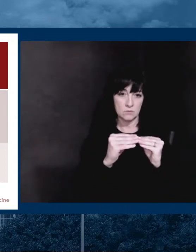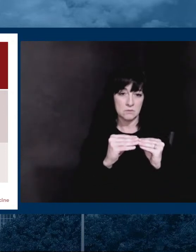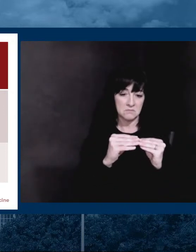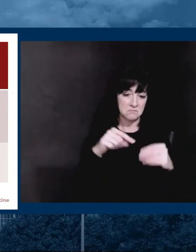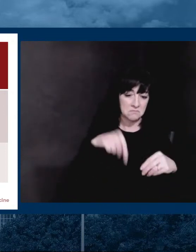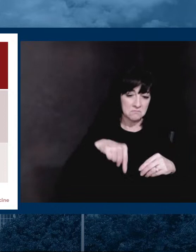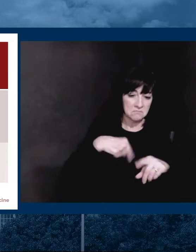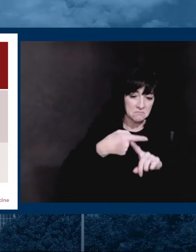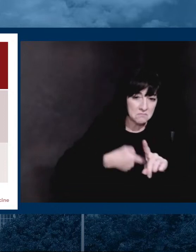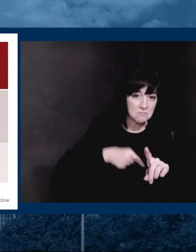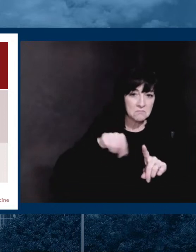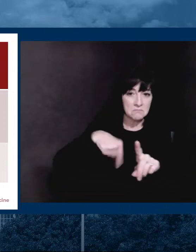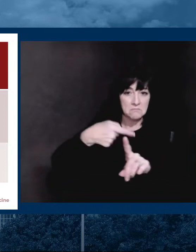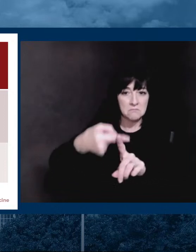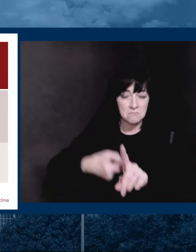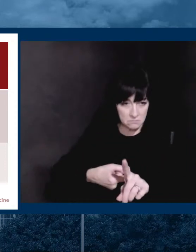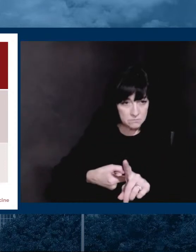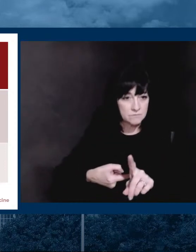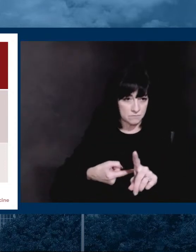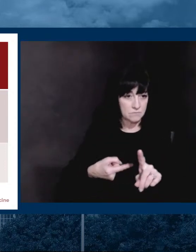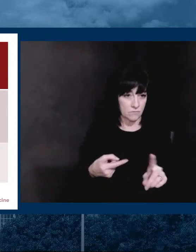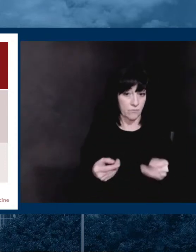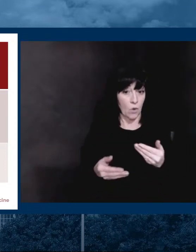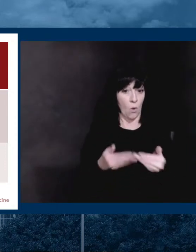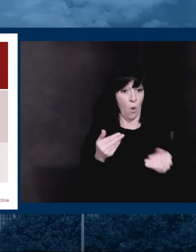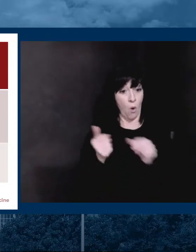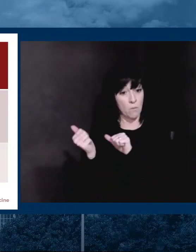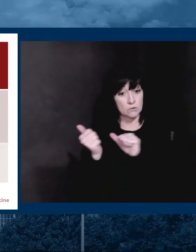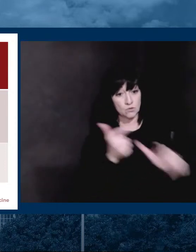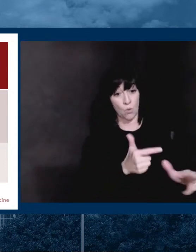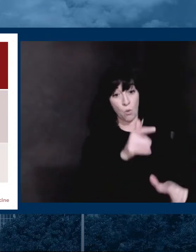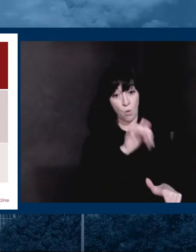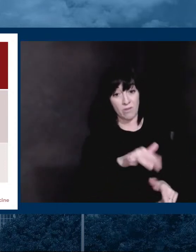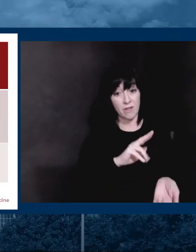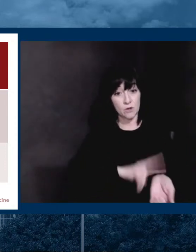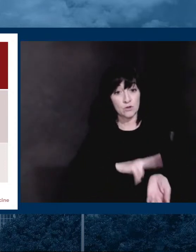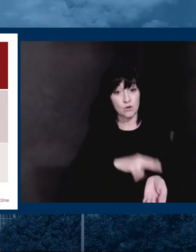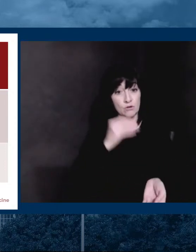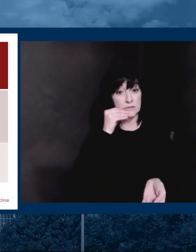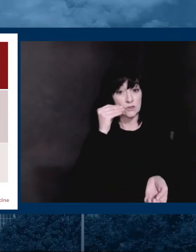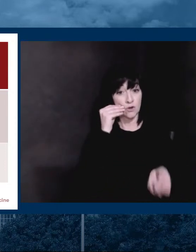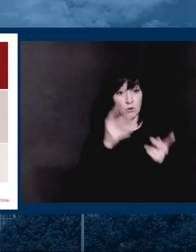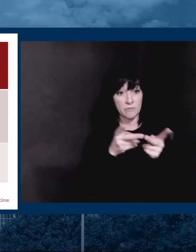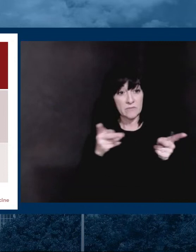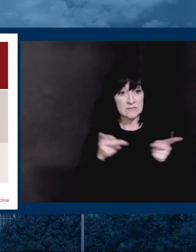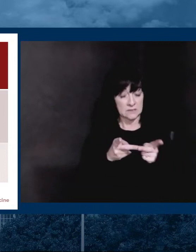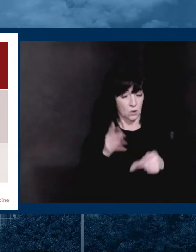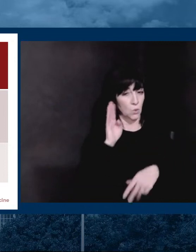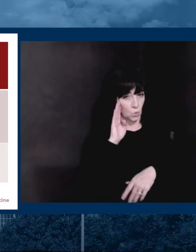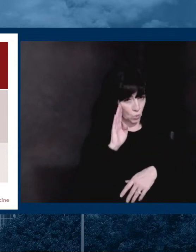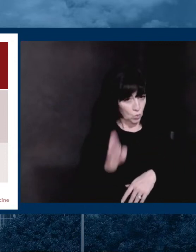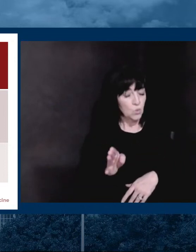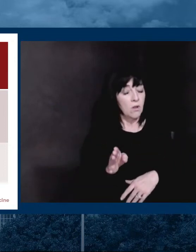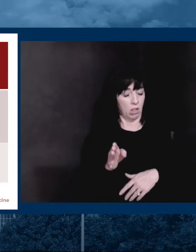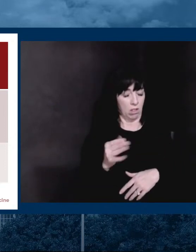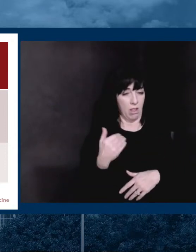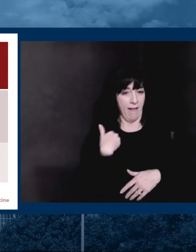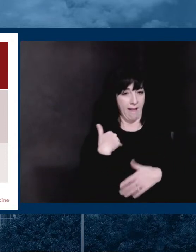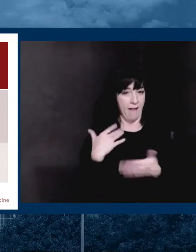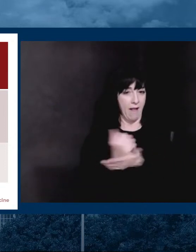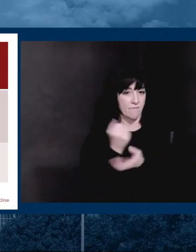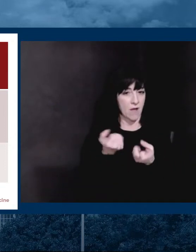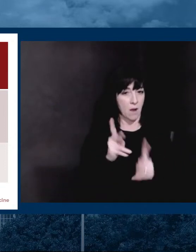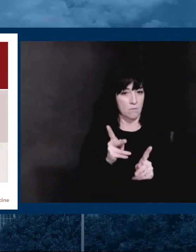all of those facilities will get a visit by the end of this month. So again, we're really eager and